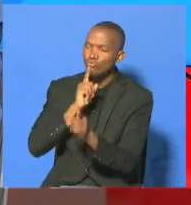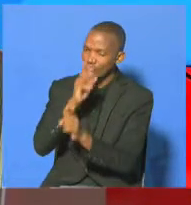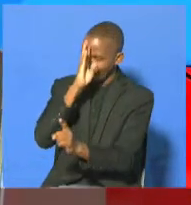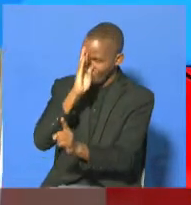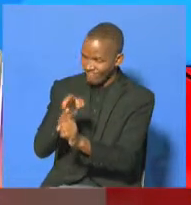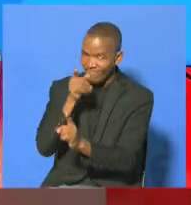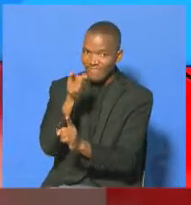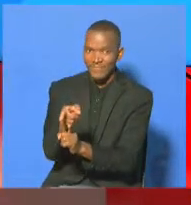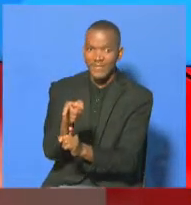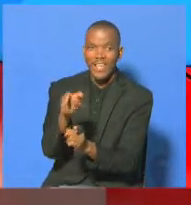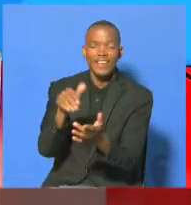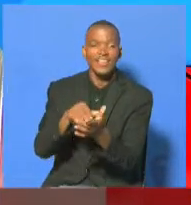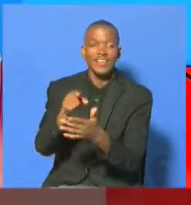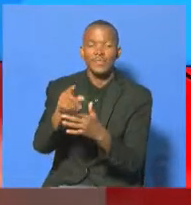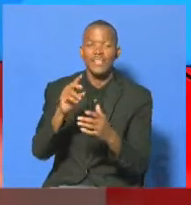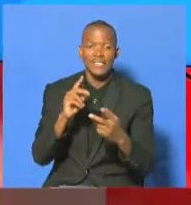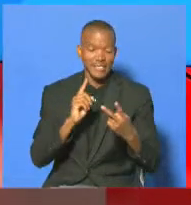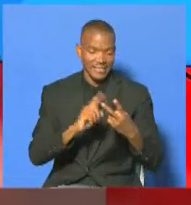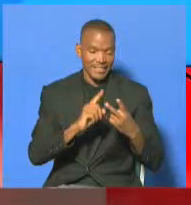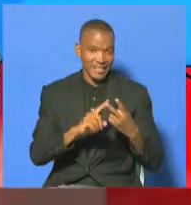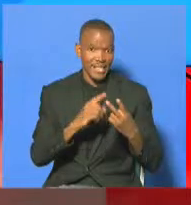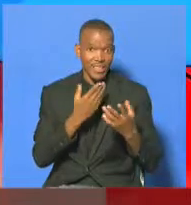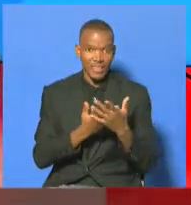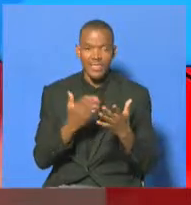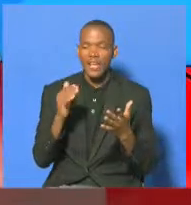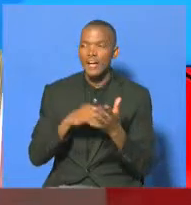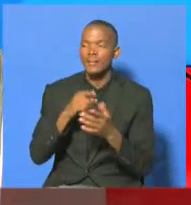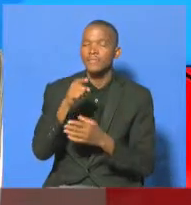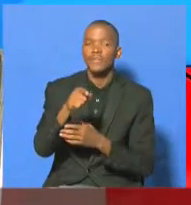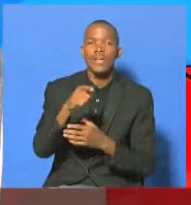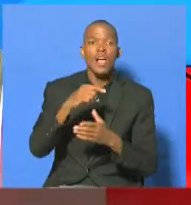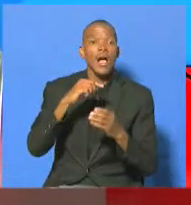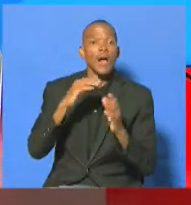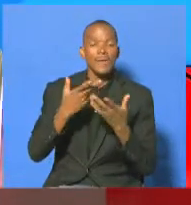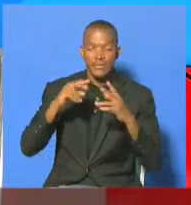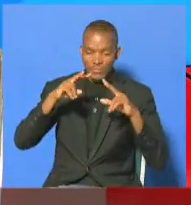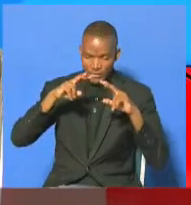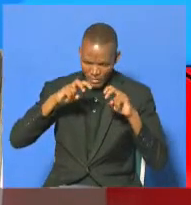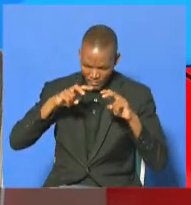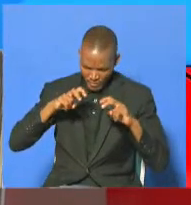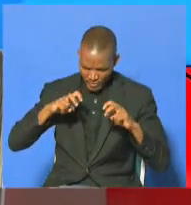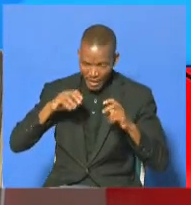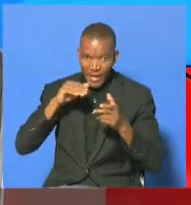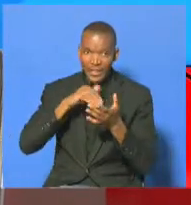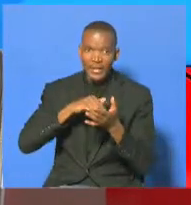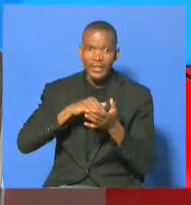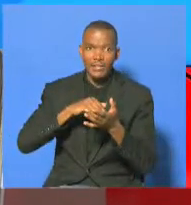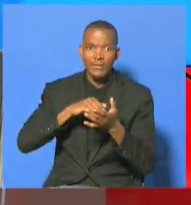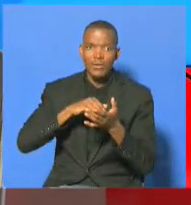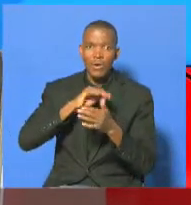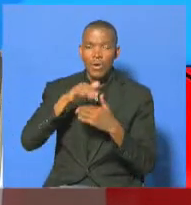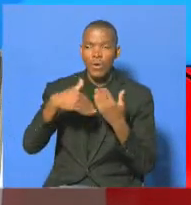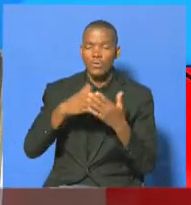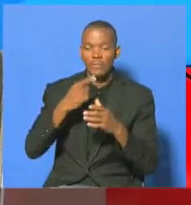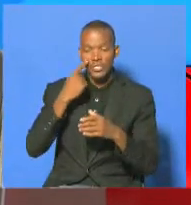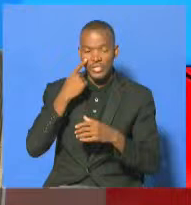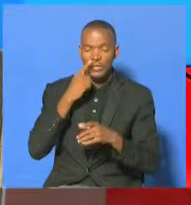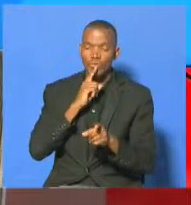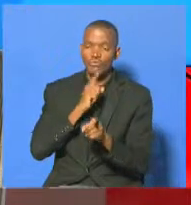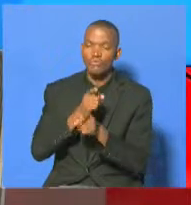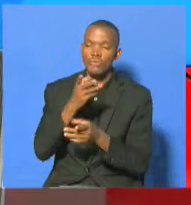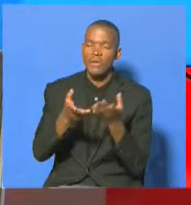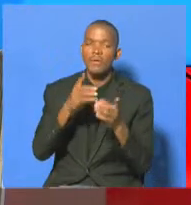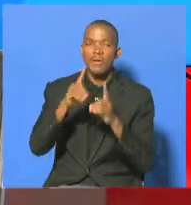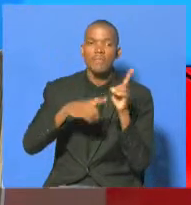lone me tura bobedi maitsho ke go seka seka gape le go thola gore a ga gona